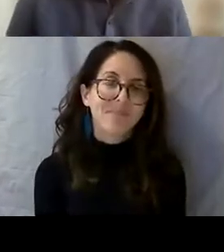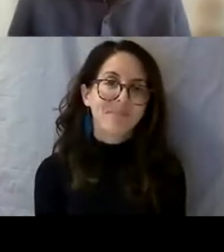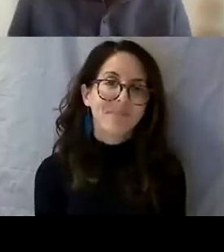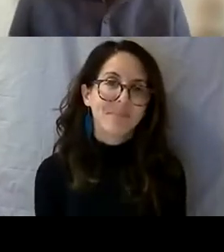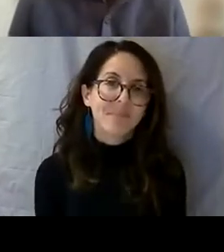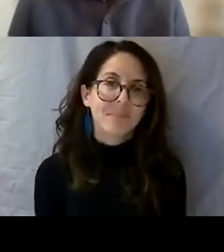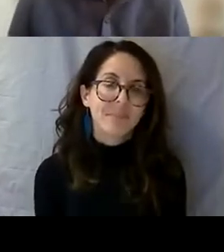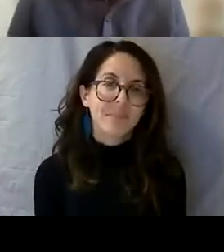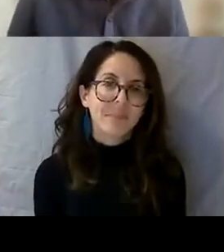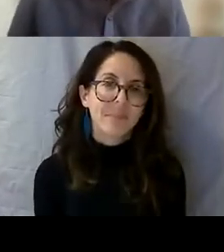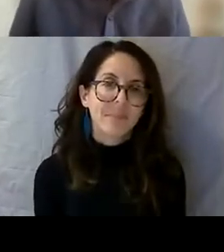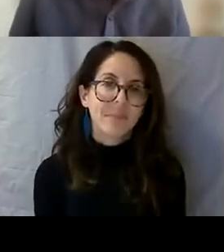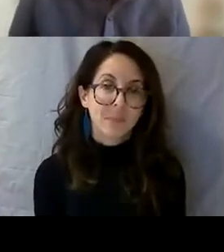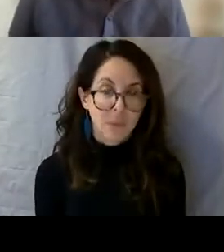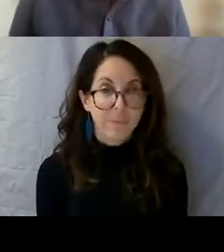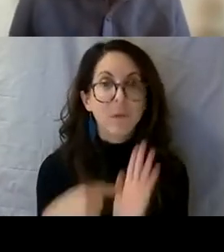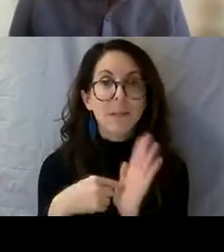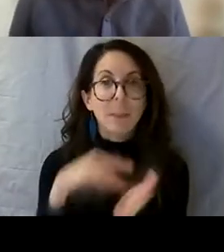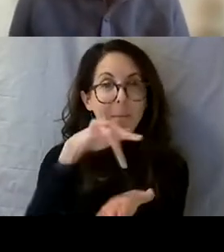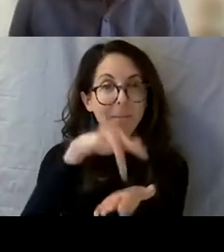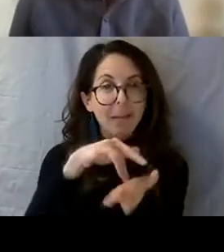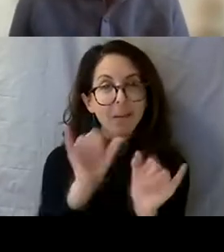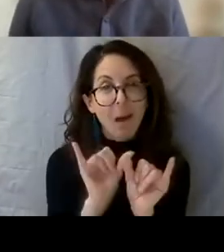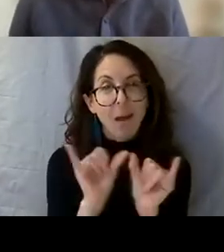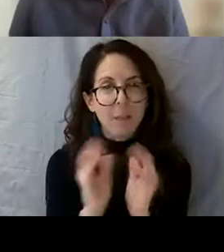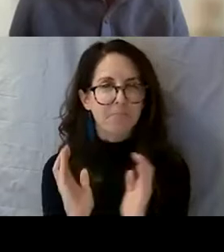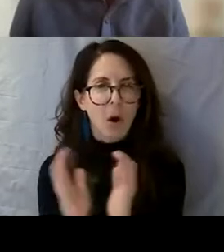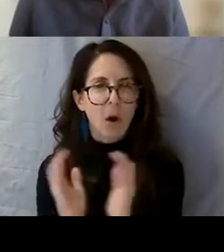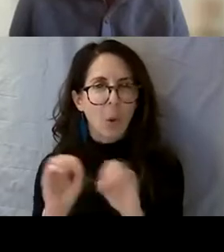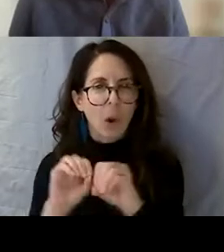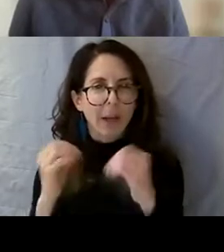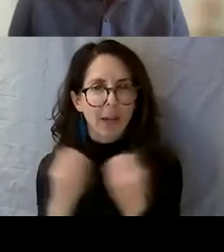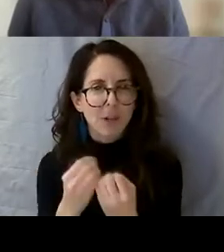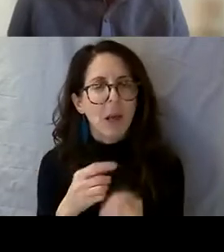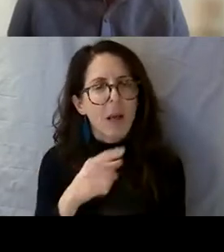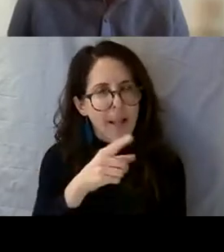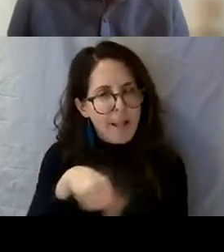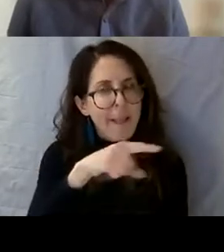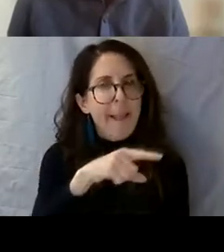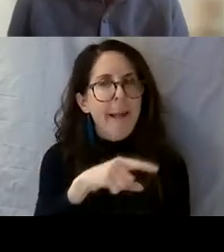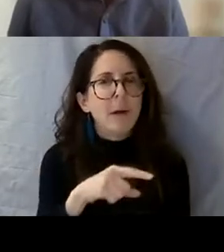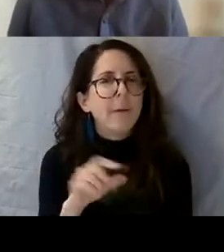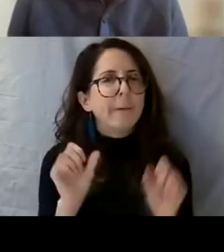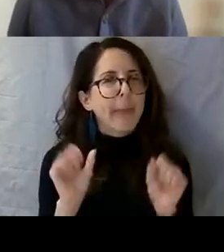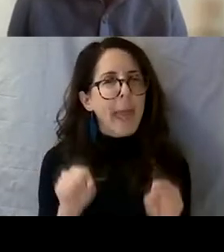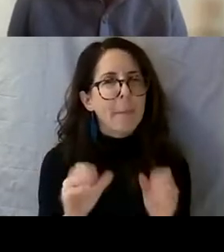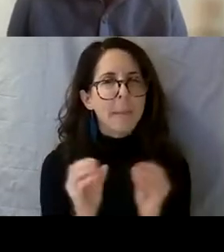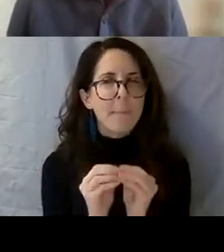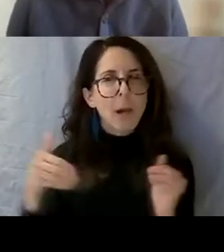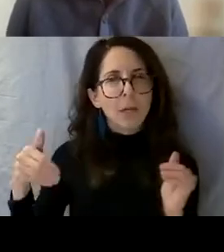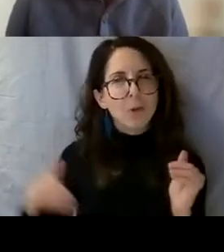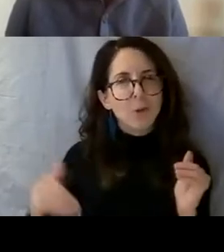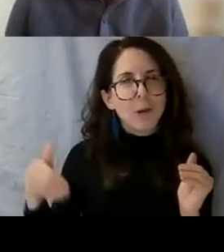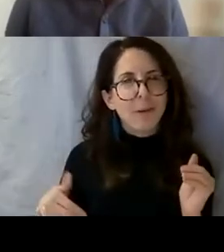some mid-sized and smaller sized organizations have been able to be more intuitive in